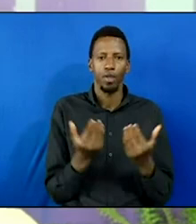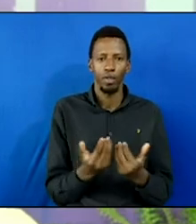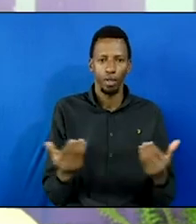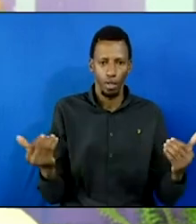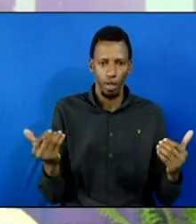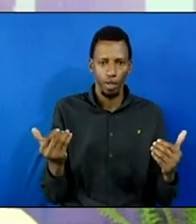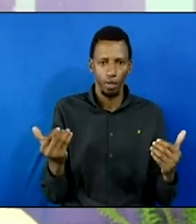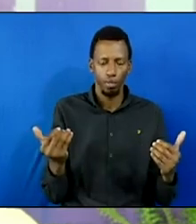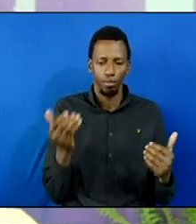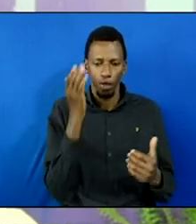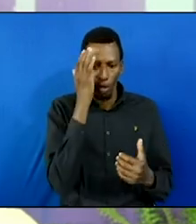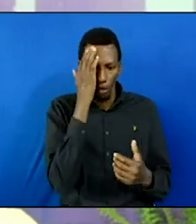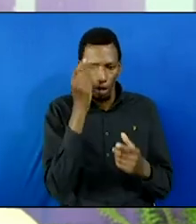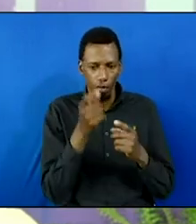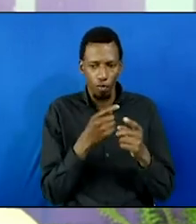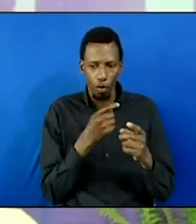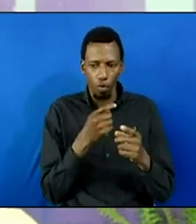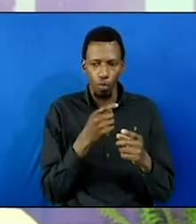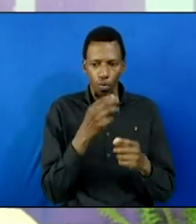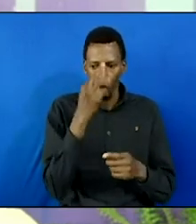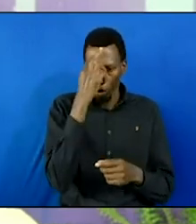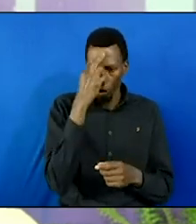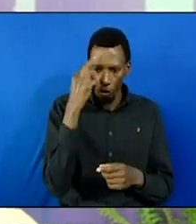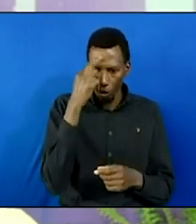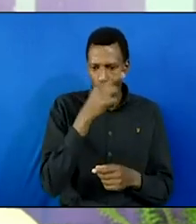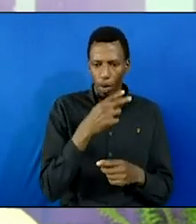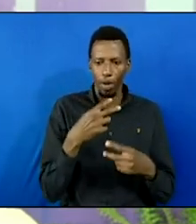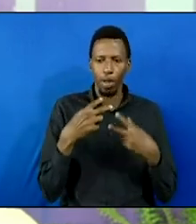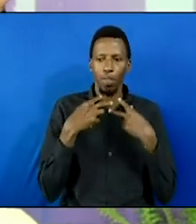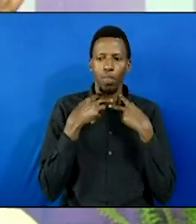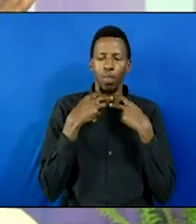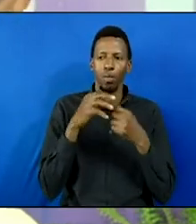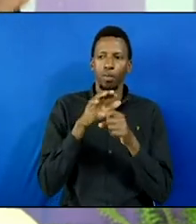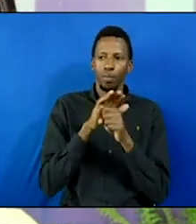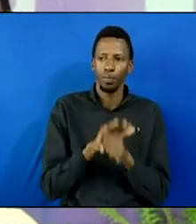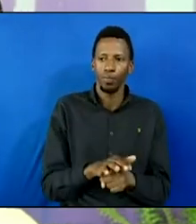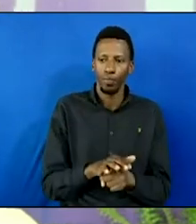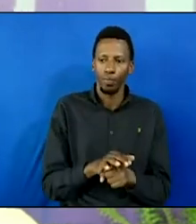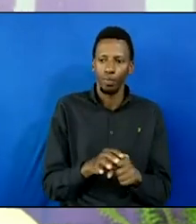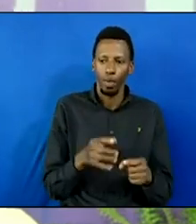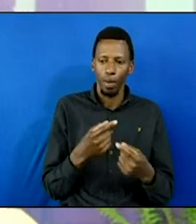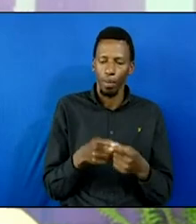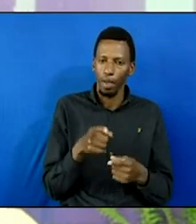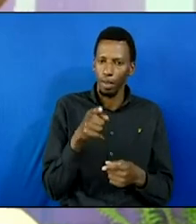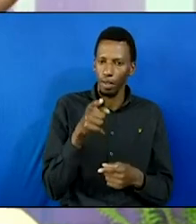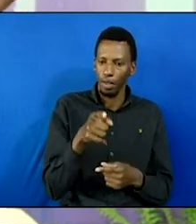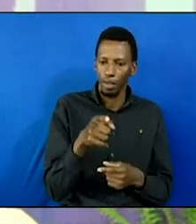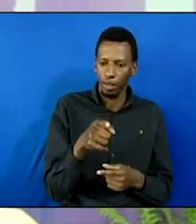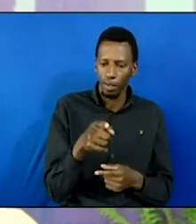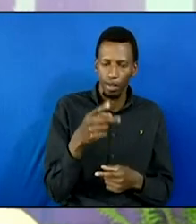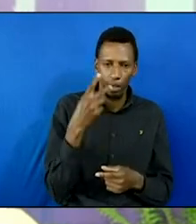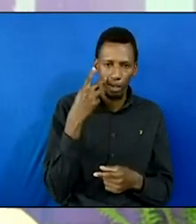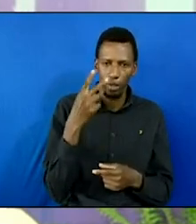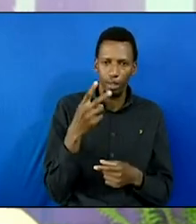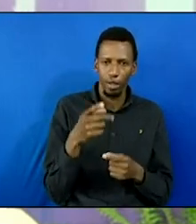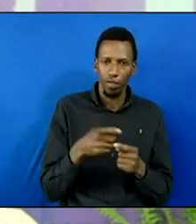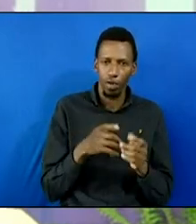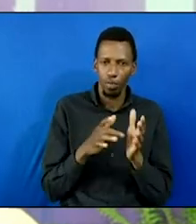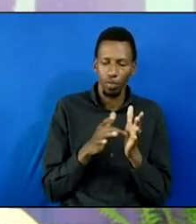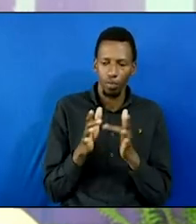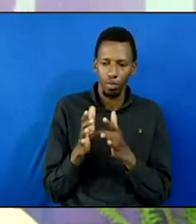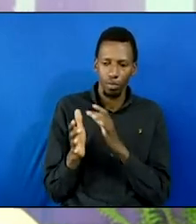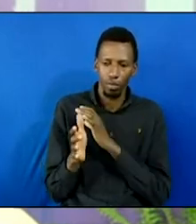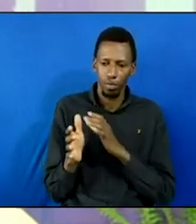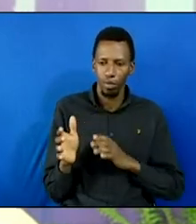the Roman dominion and oppression. But this didn't seem to be coming out from Jesus